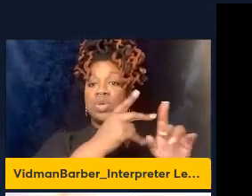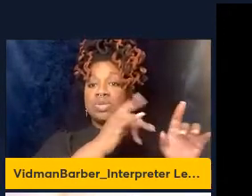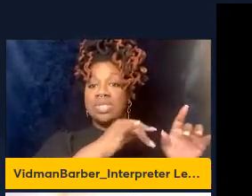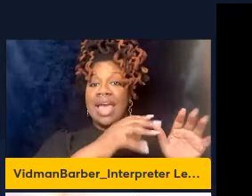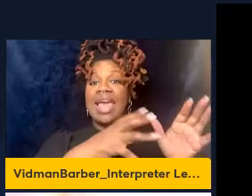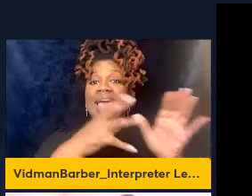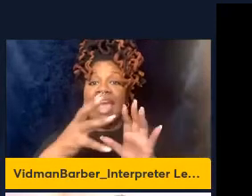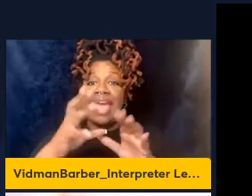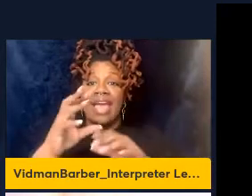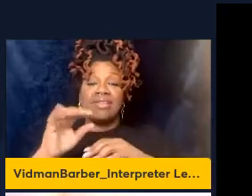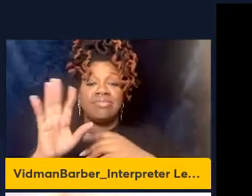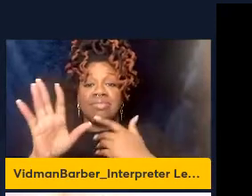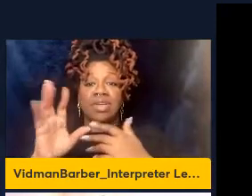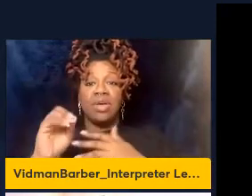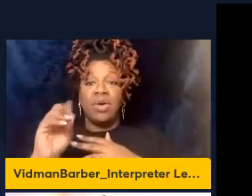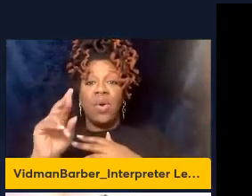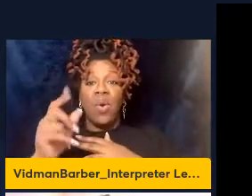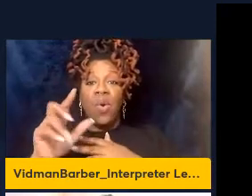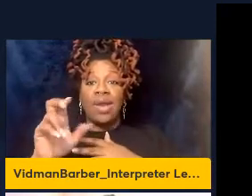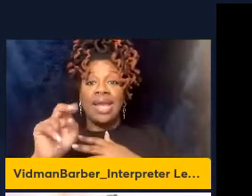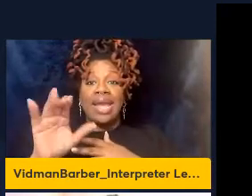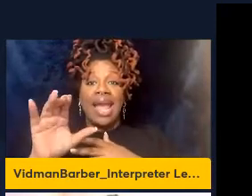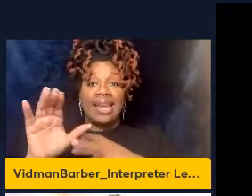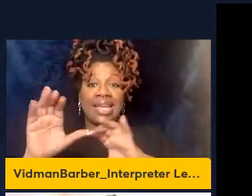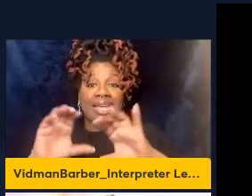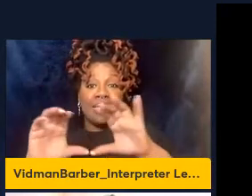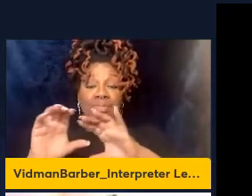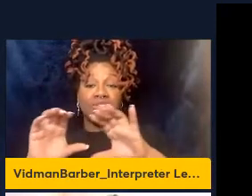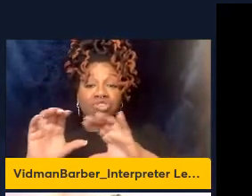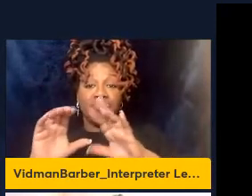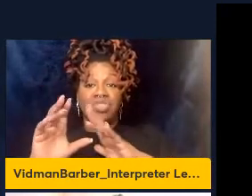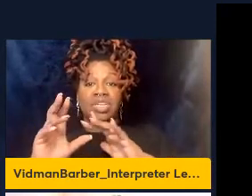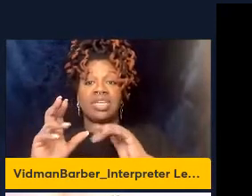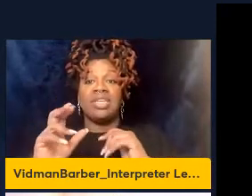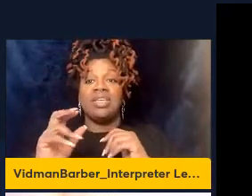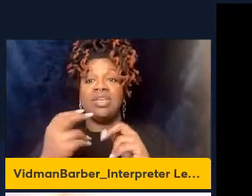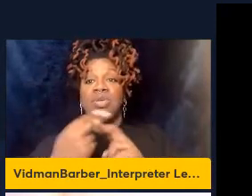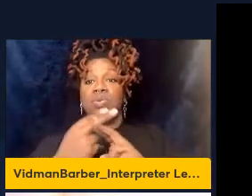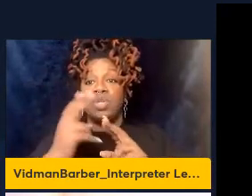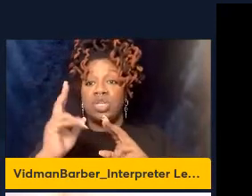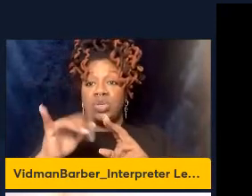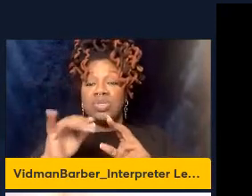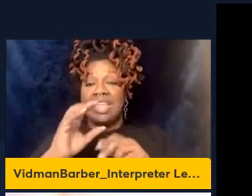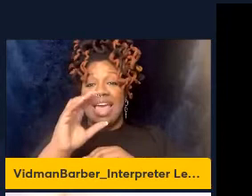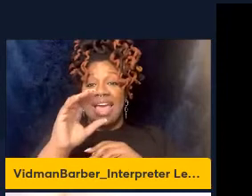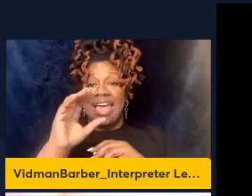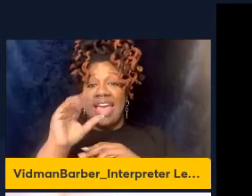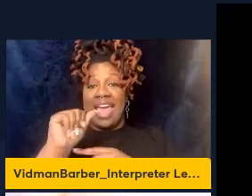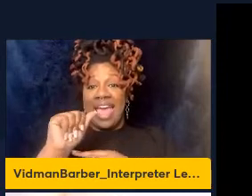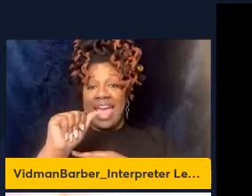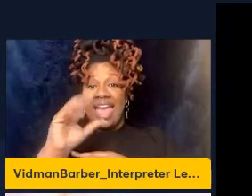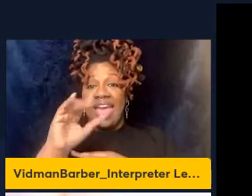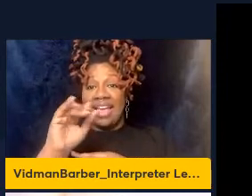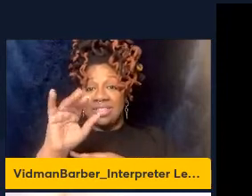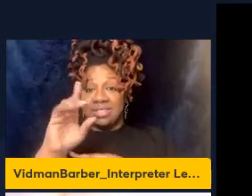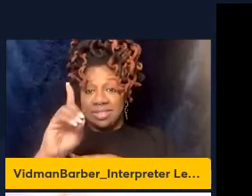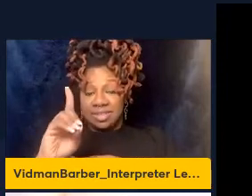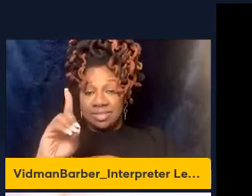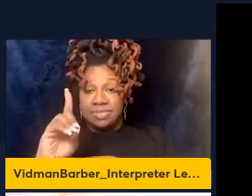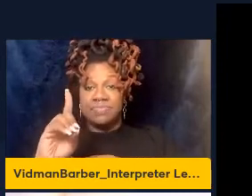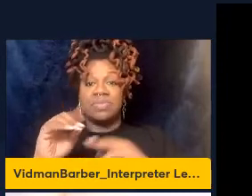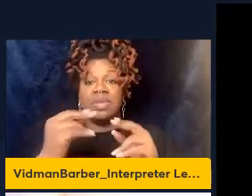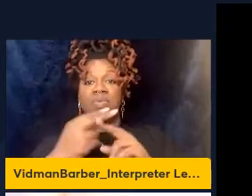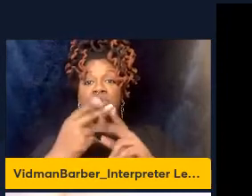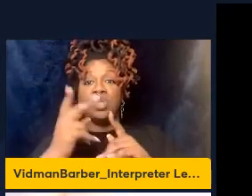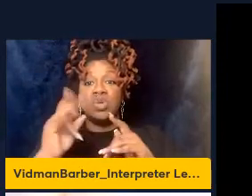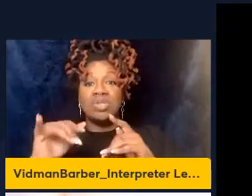organic chemistry, well, to me it was basic because that was my background, we took this palmitic acid, conjugated it to bovine serum albumin, and then used that